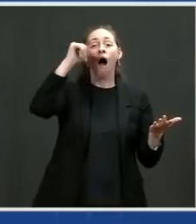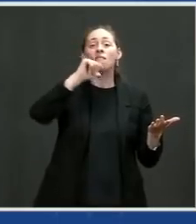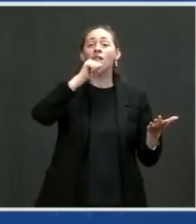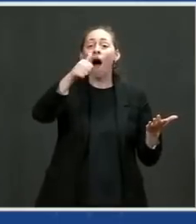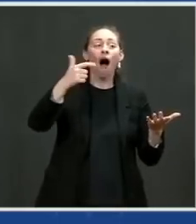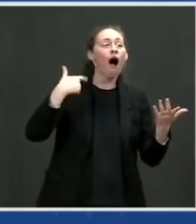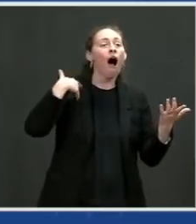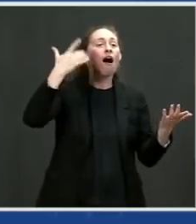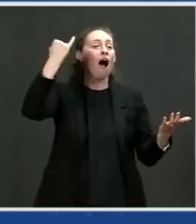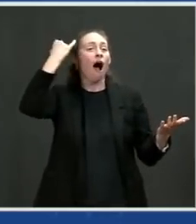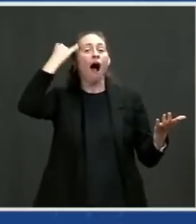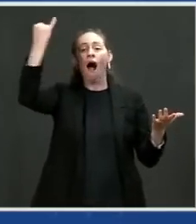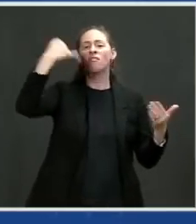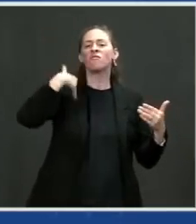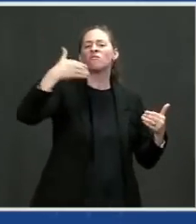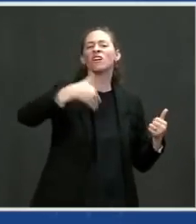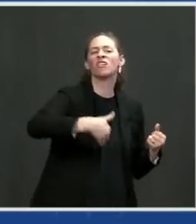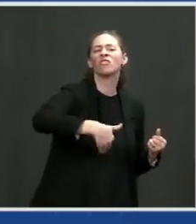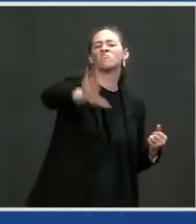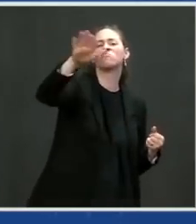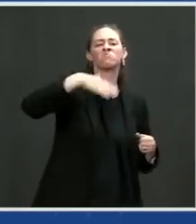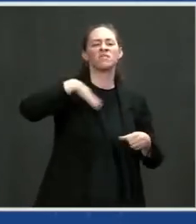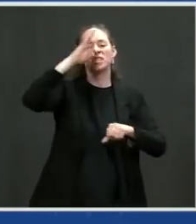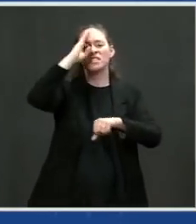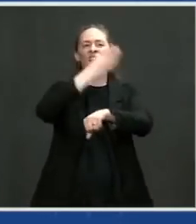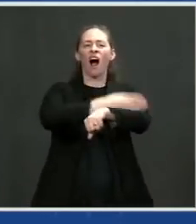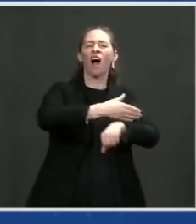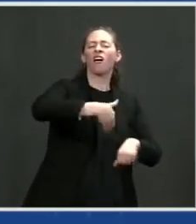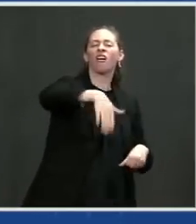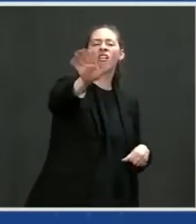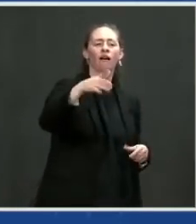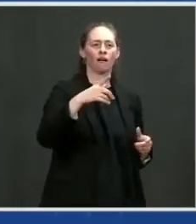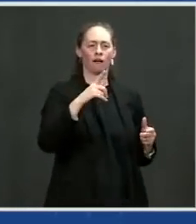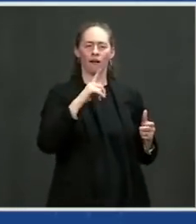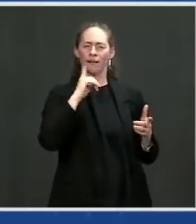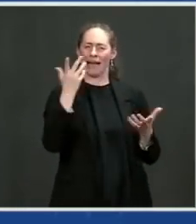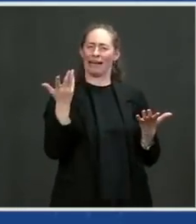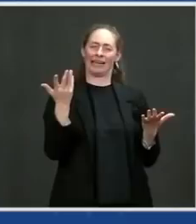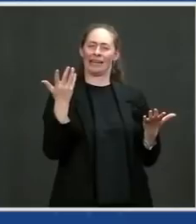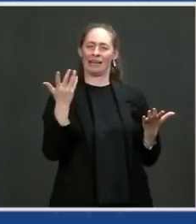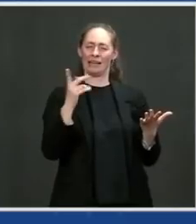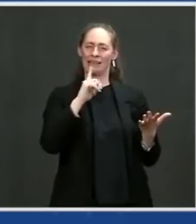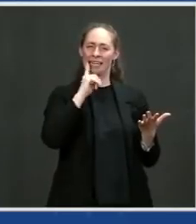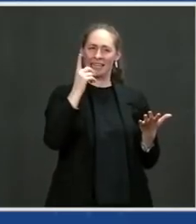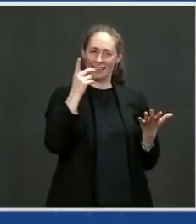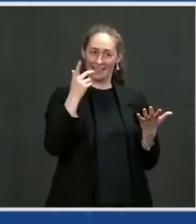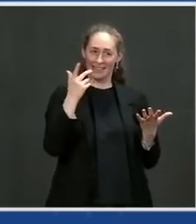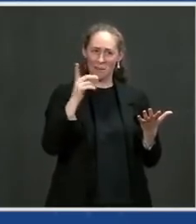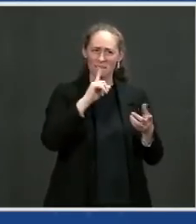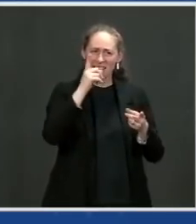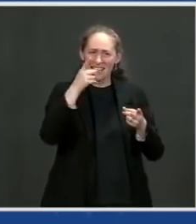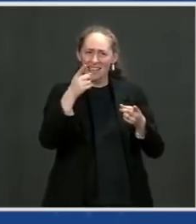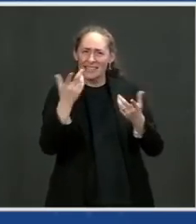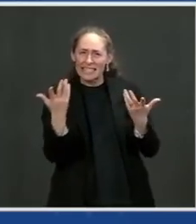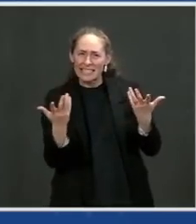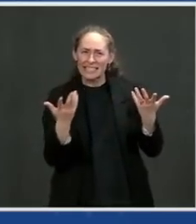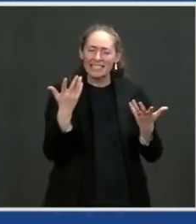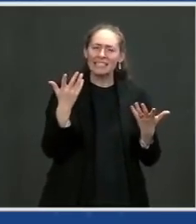taken care of is I'm going to put him, how old was he or she? He's 9. I also met a